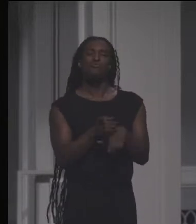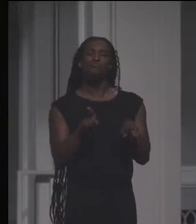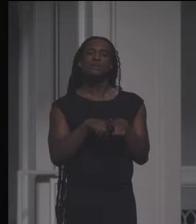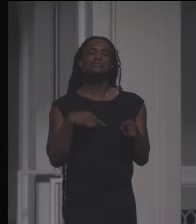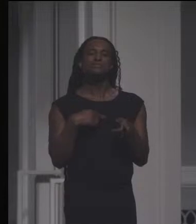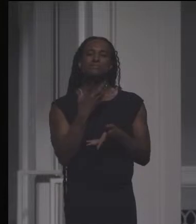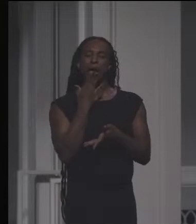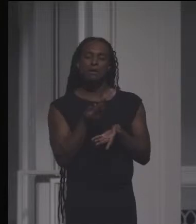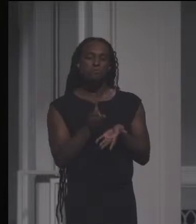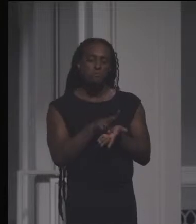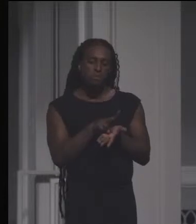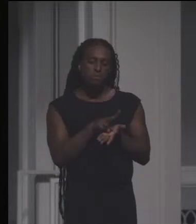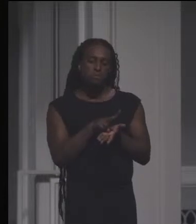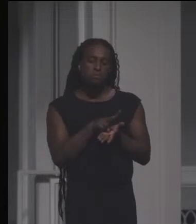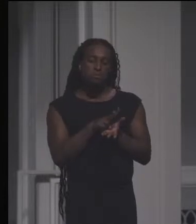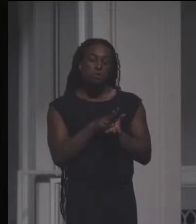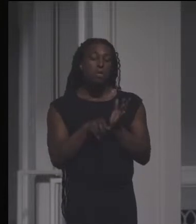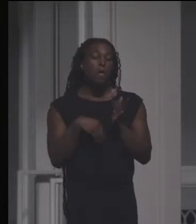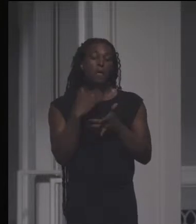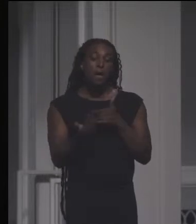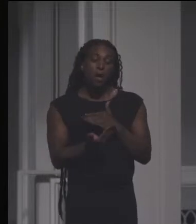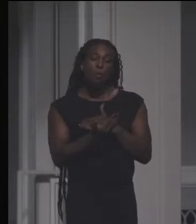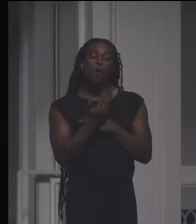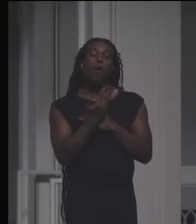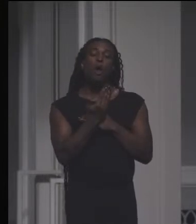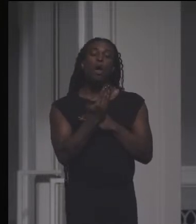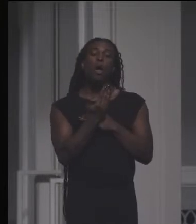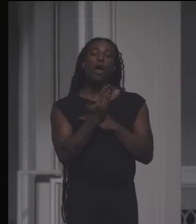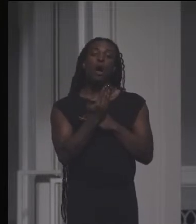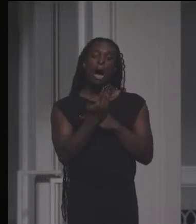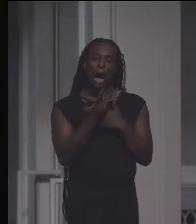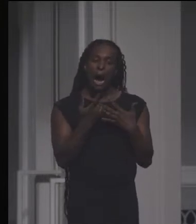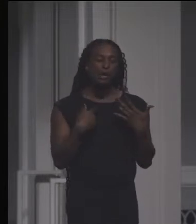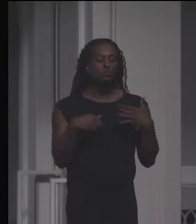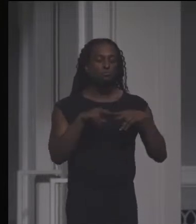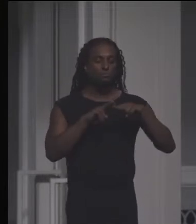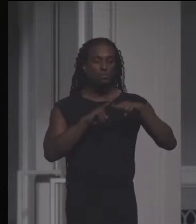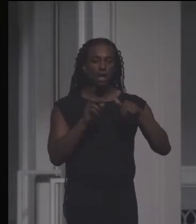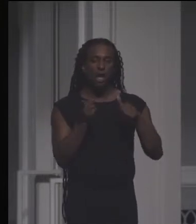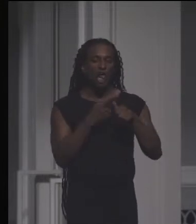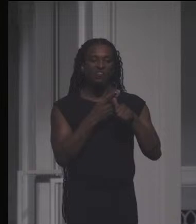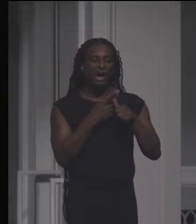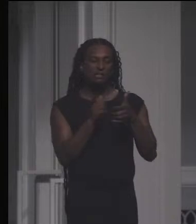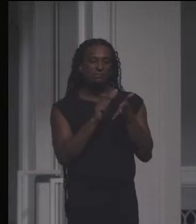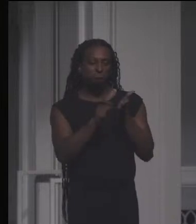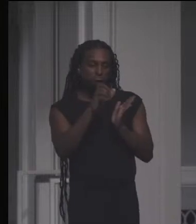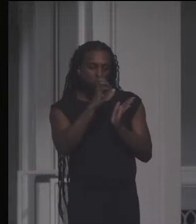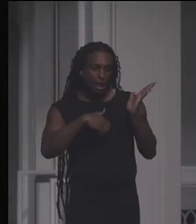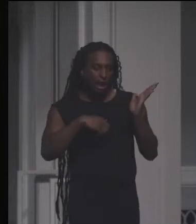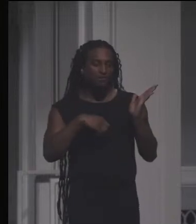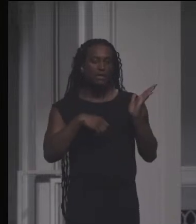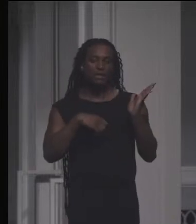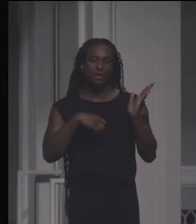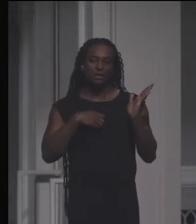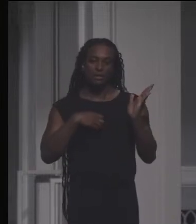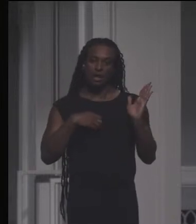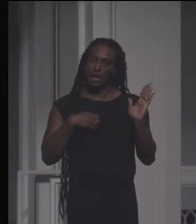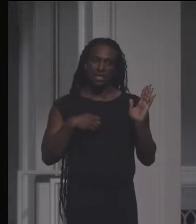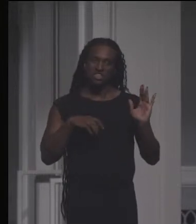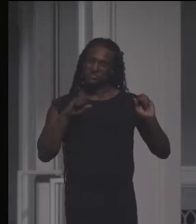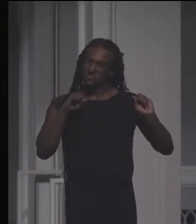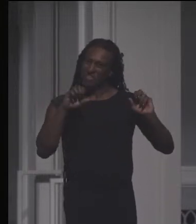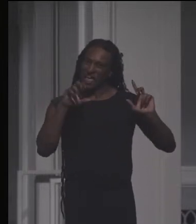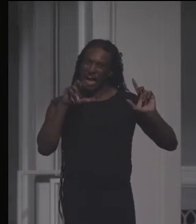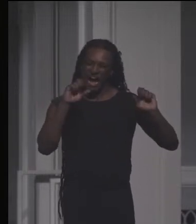It wasn't until the next morning when I settled down to read the first draft of this super awesome piece